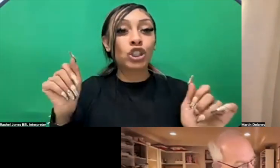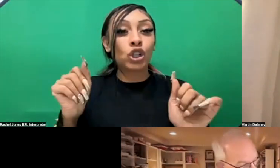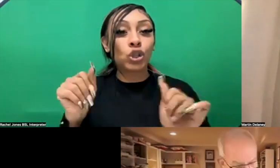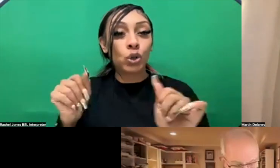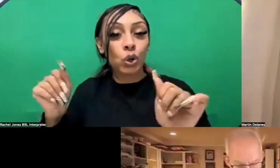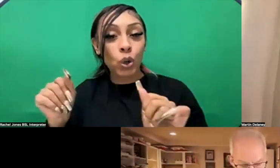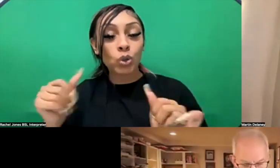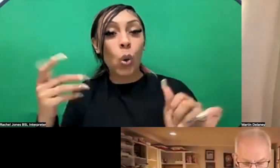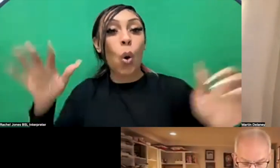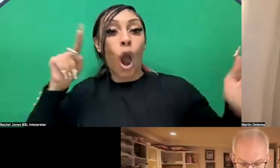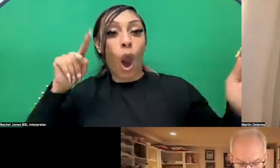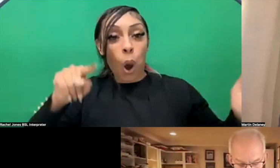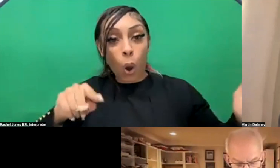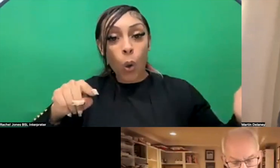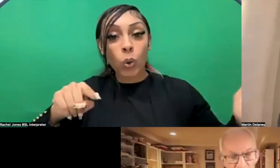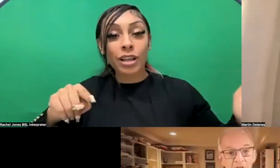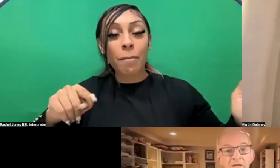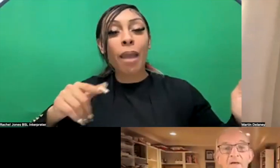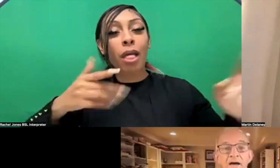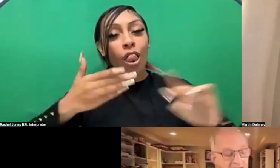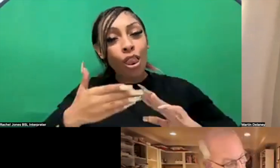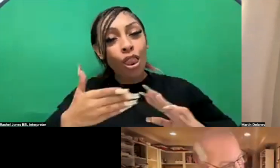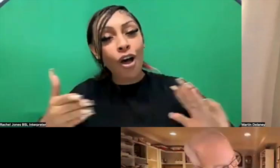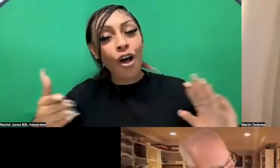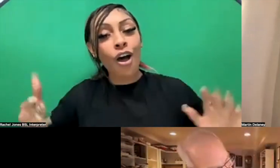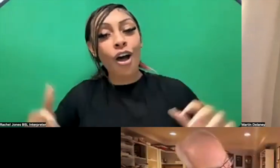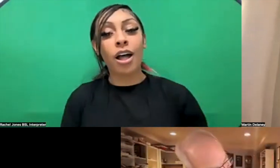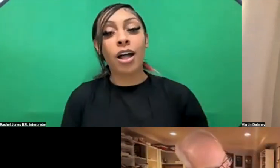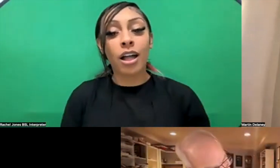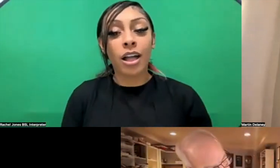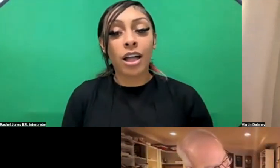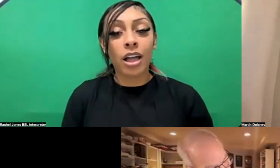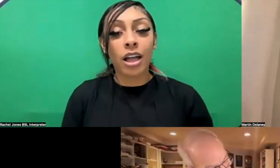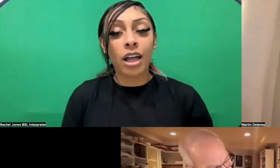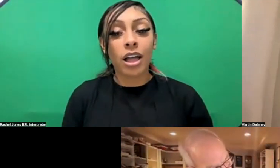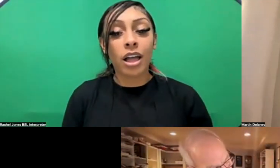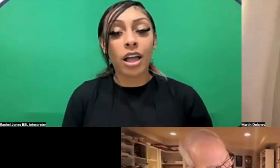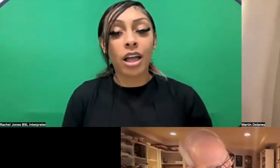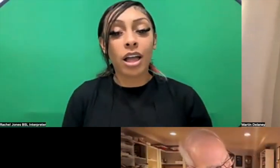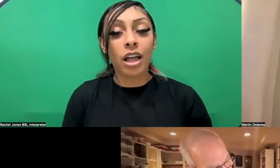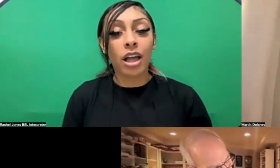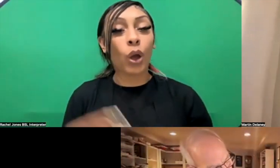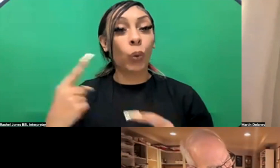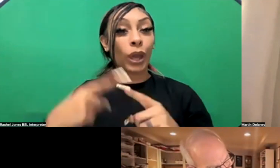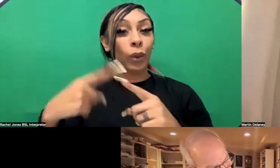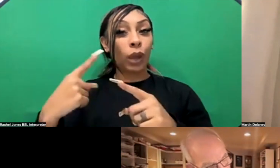Maybe I'll turn that up a little bit more. I can press that note down,